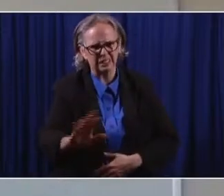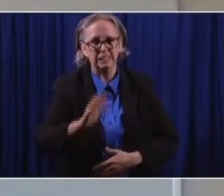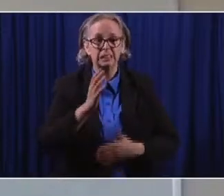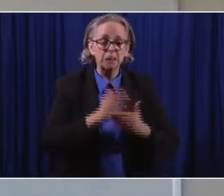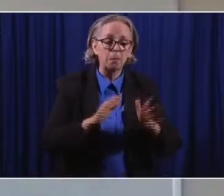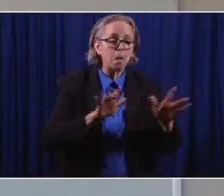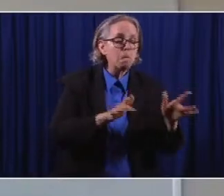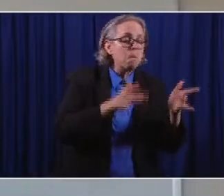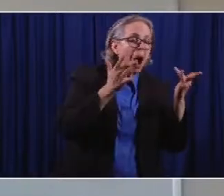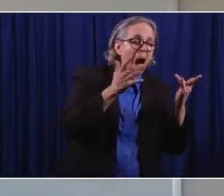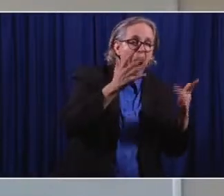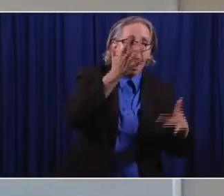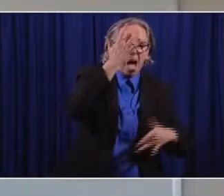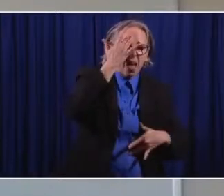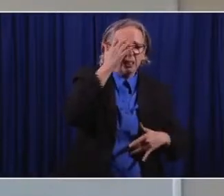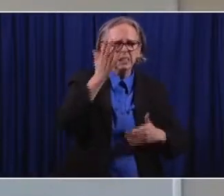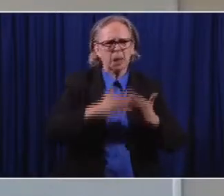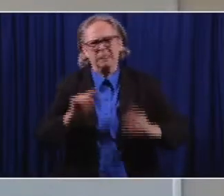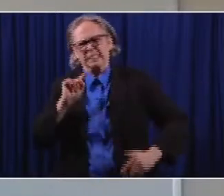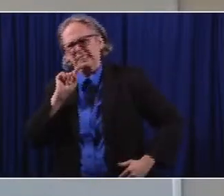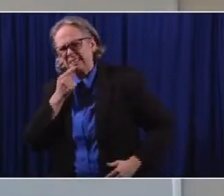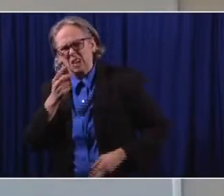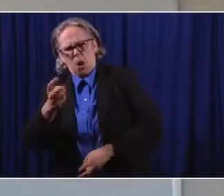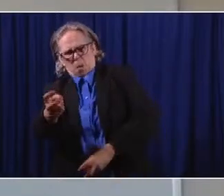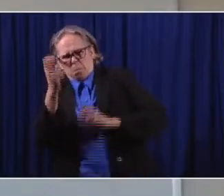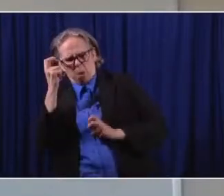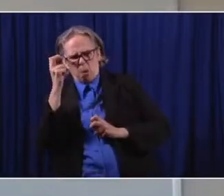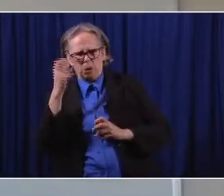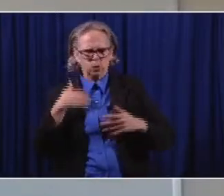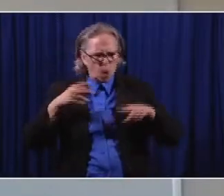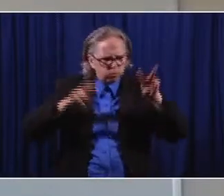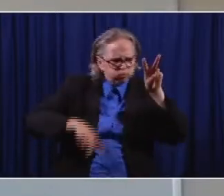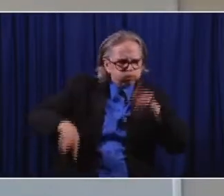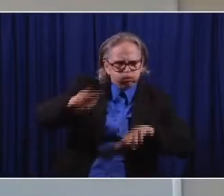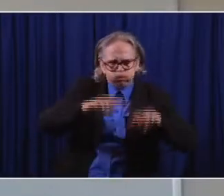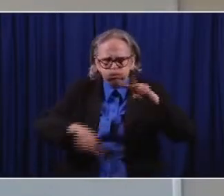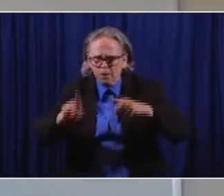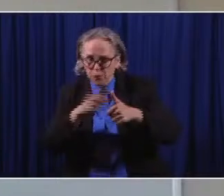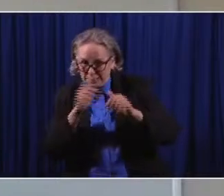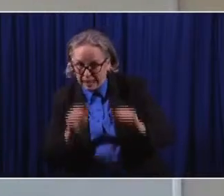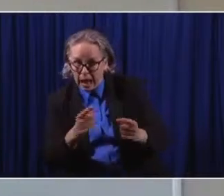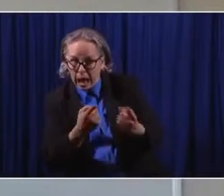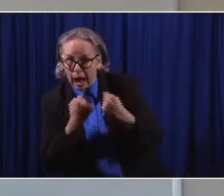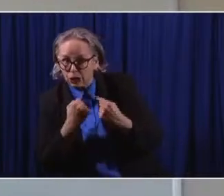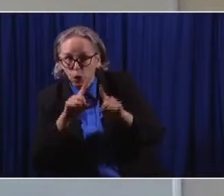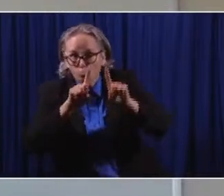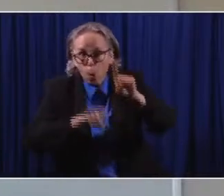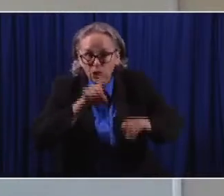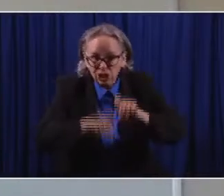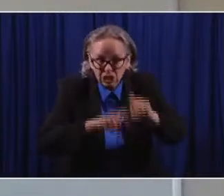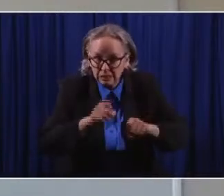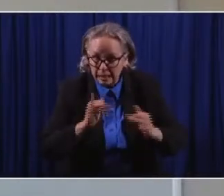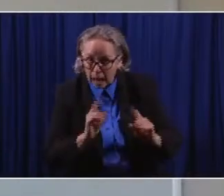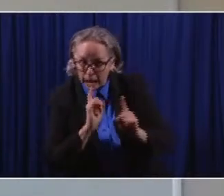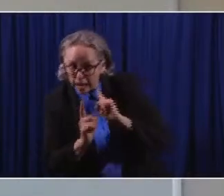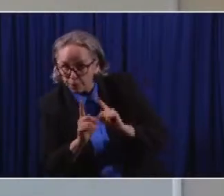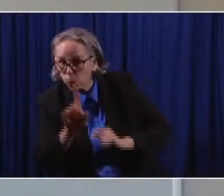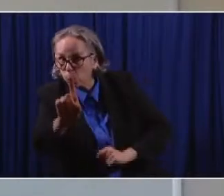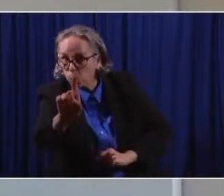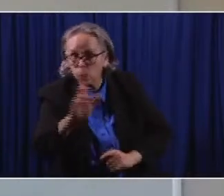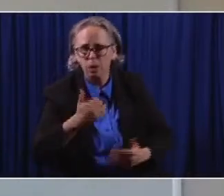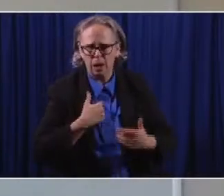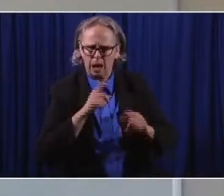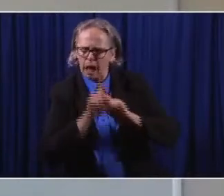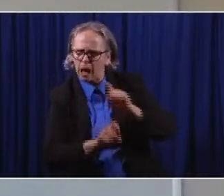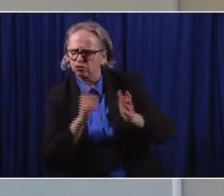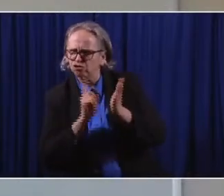of use our best judgment to see if that person is medically fit to give up the information that we need. And then from there,